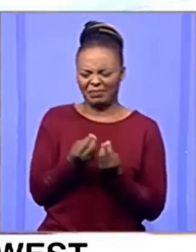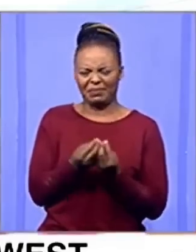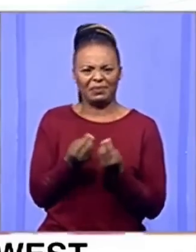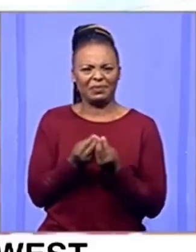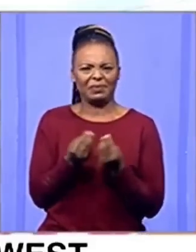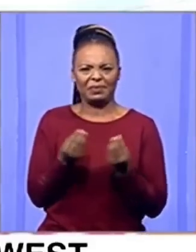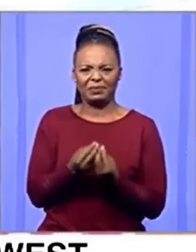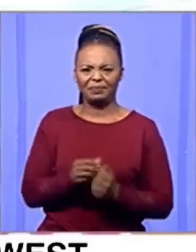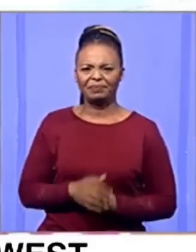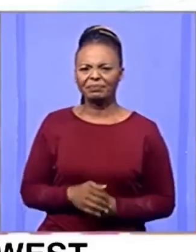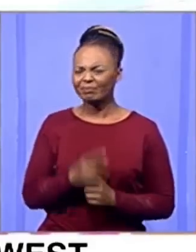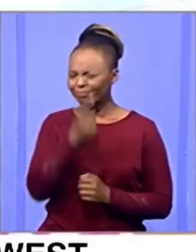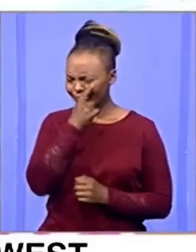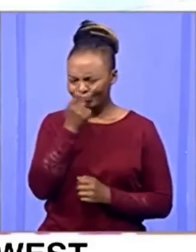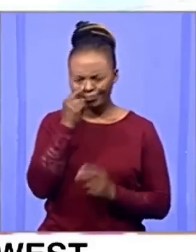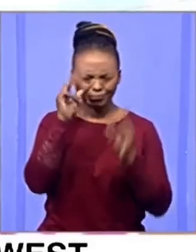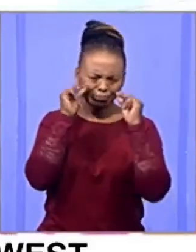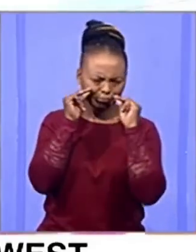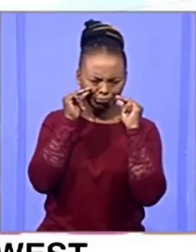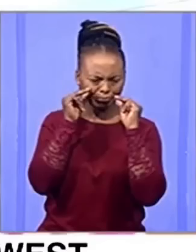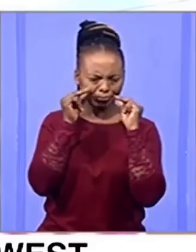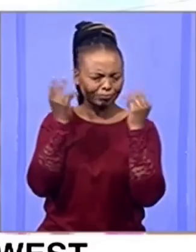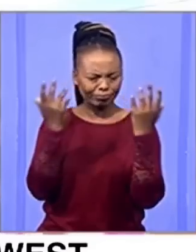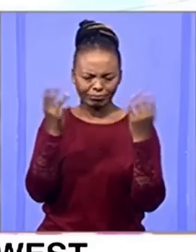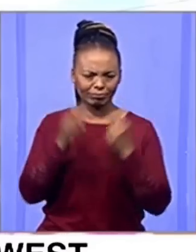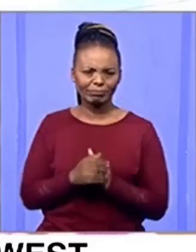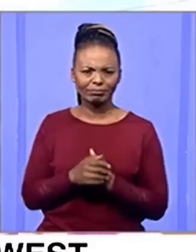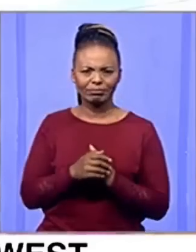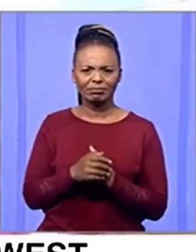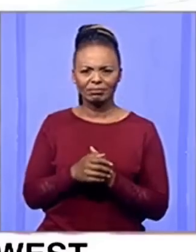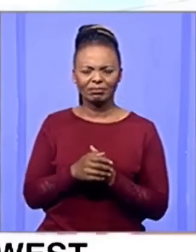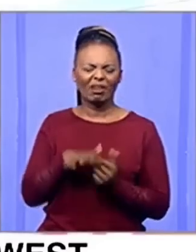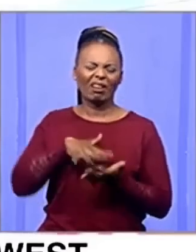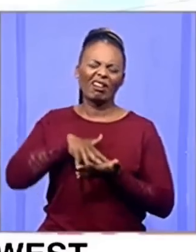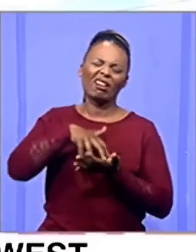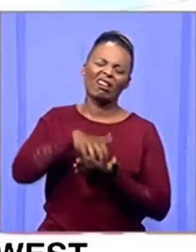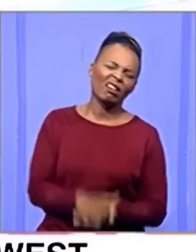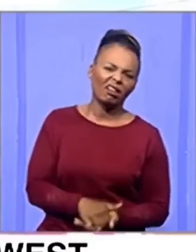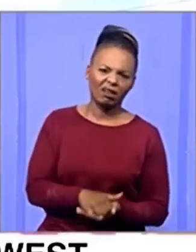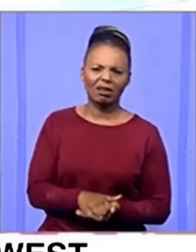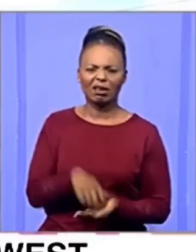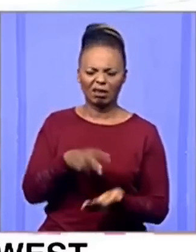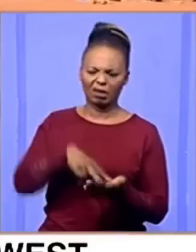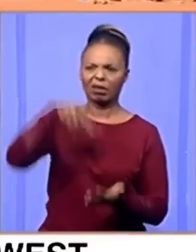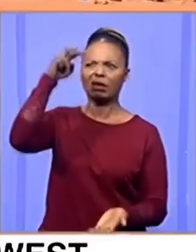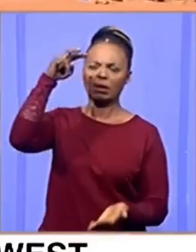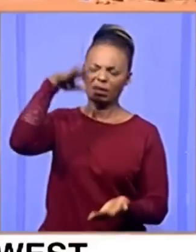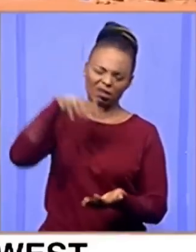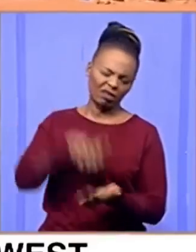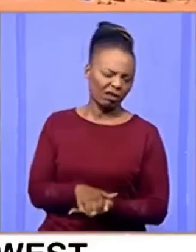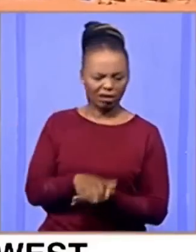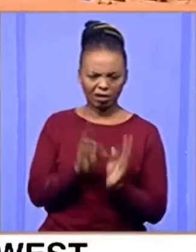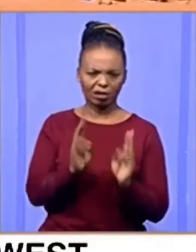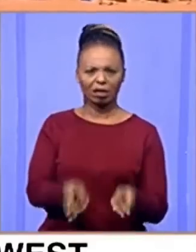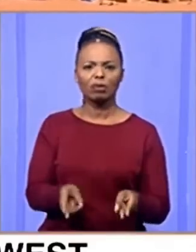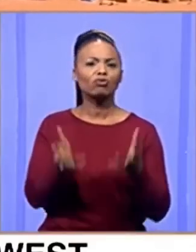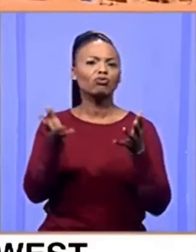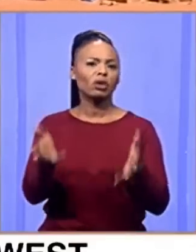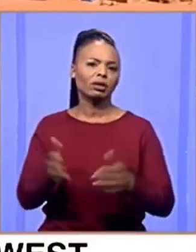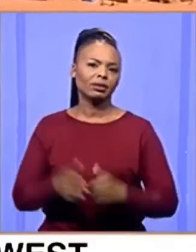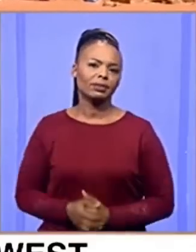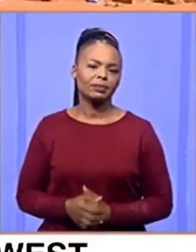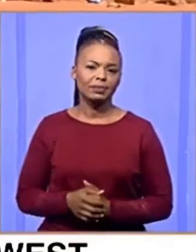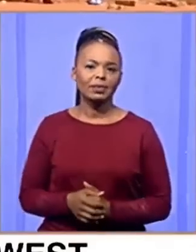di tswalega matlho di korobela hela nako nko kwetlolela le go godimo e beswa. Ba lefapha la temothuo